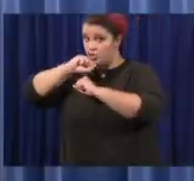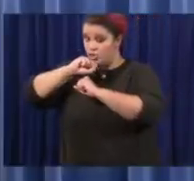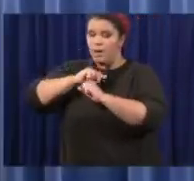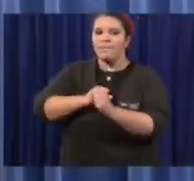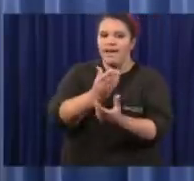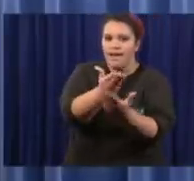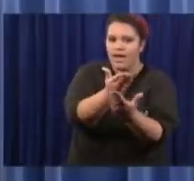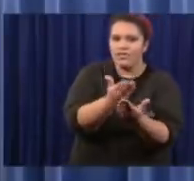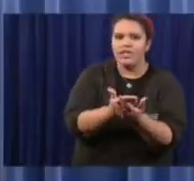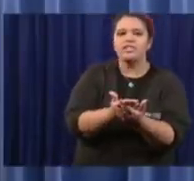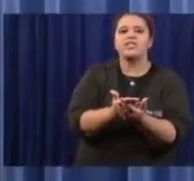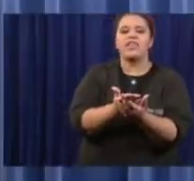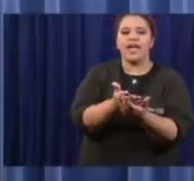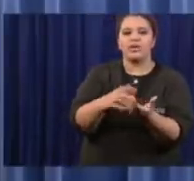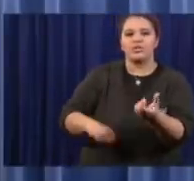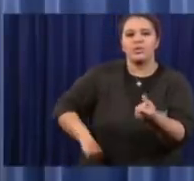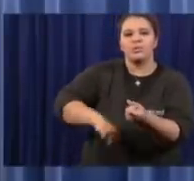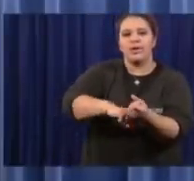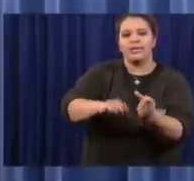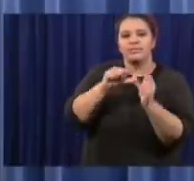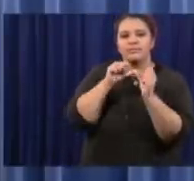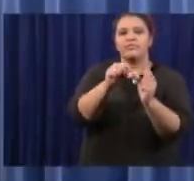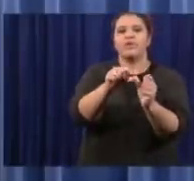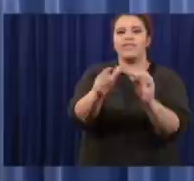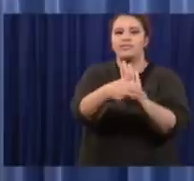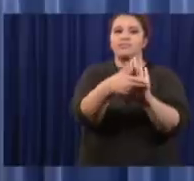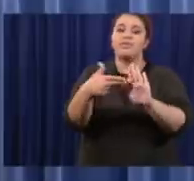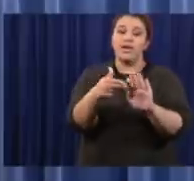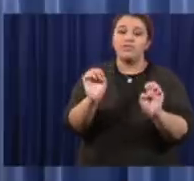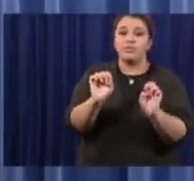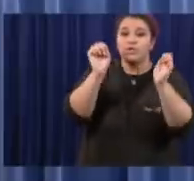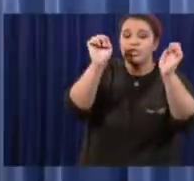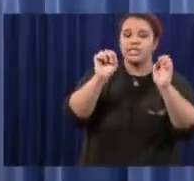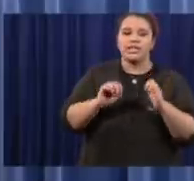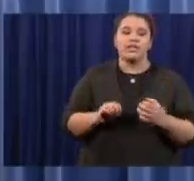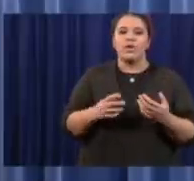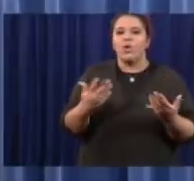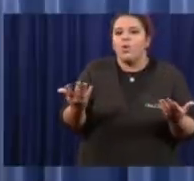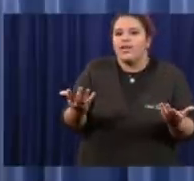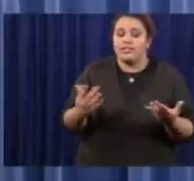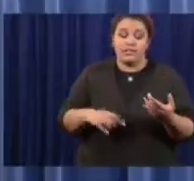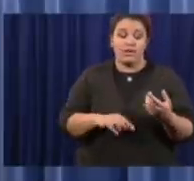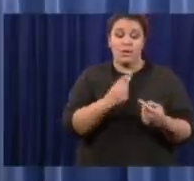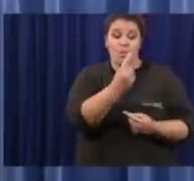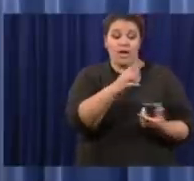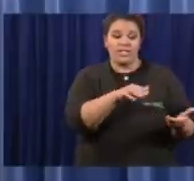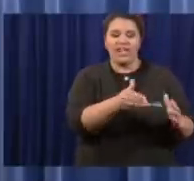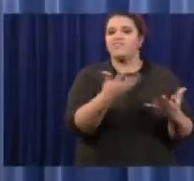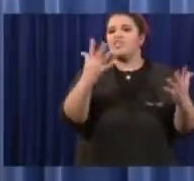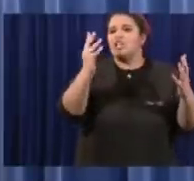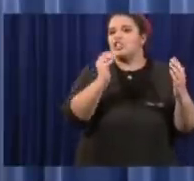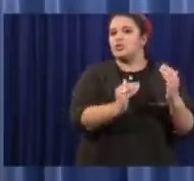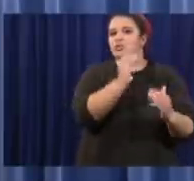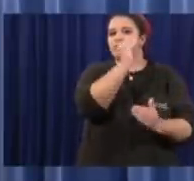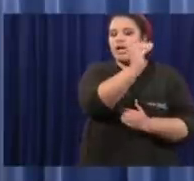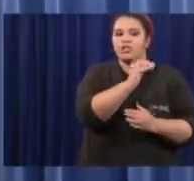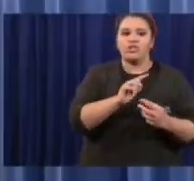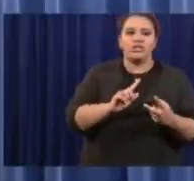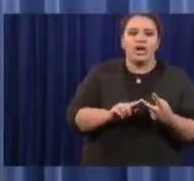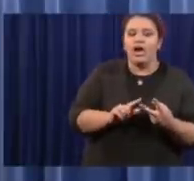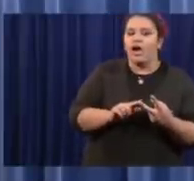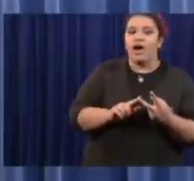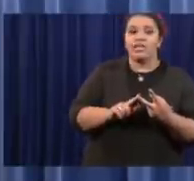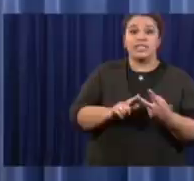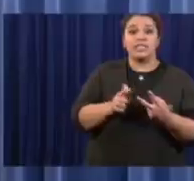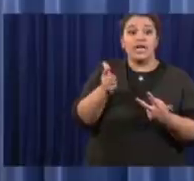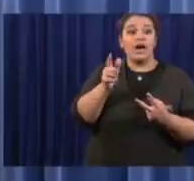And what's the measurable criteria? Is it 1 death is too many? Is it 25% unemployment? Is it seniors who have